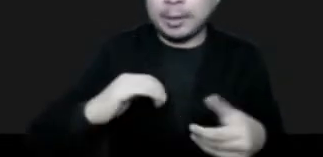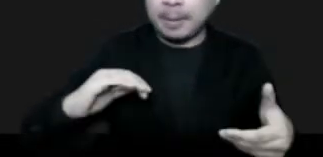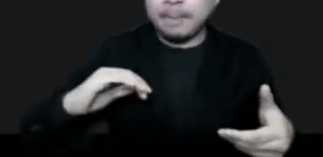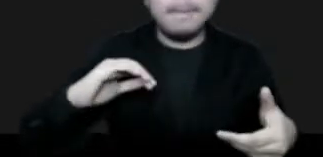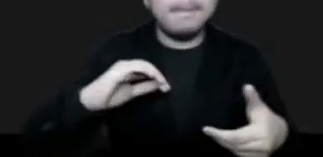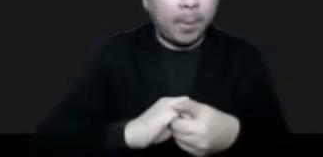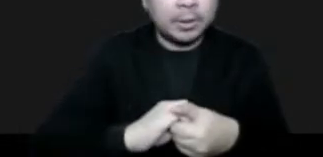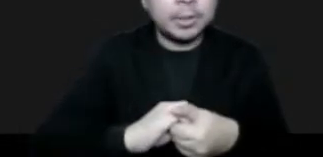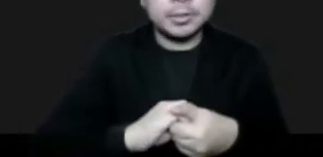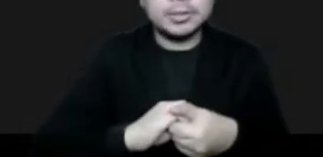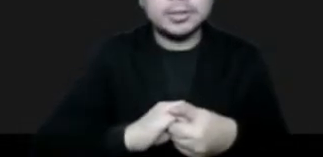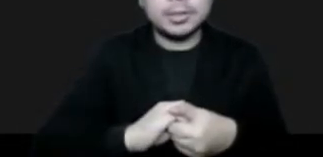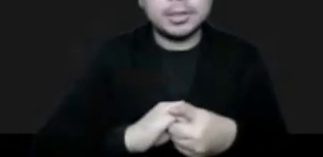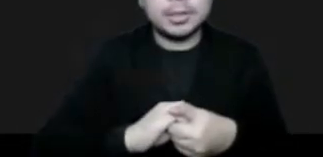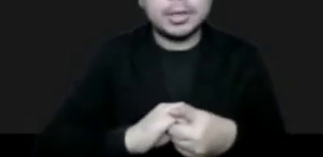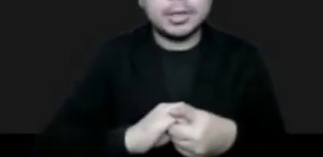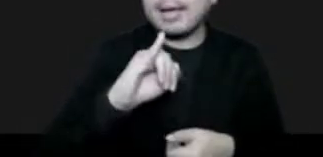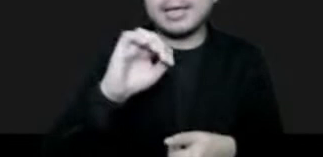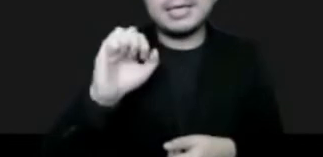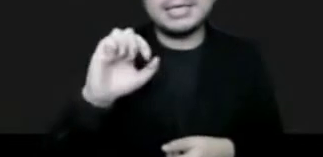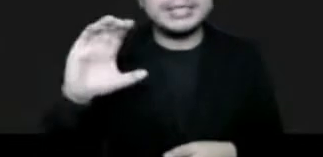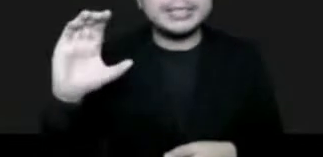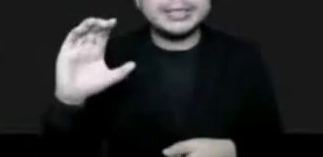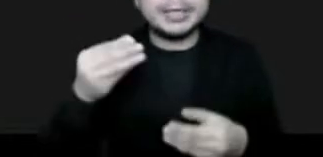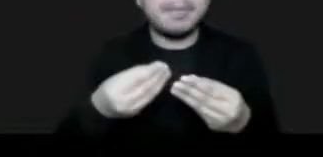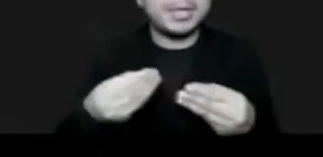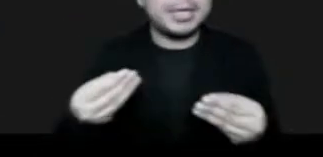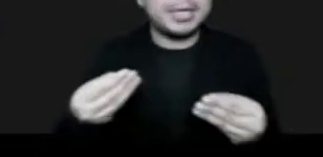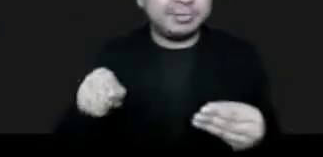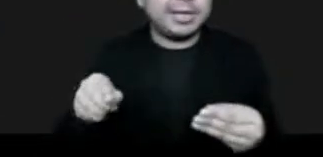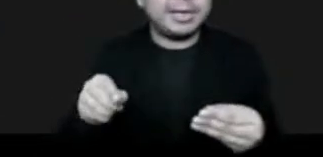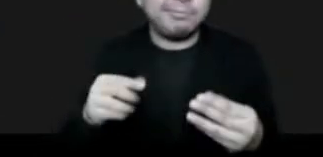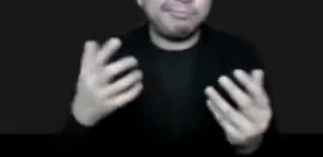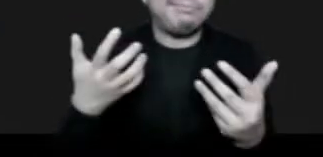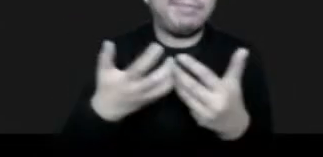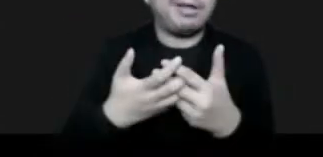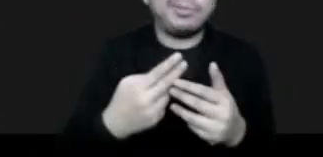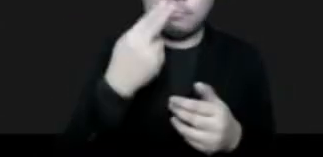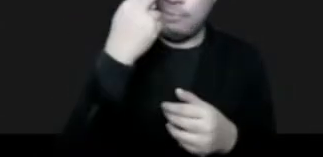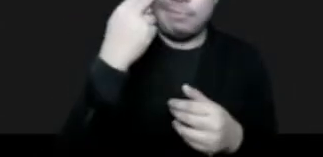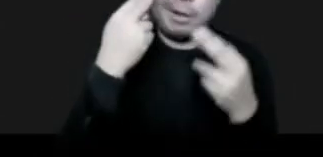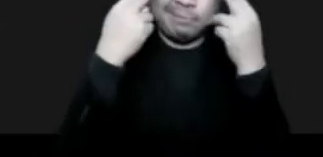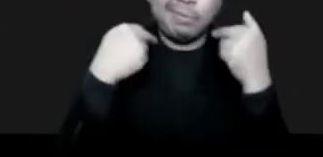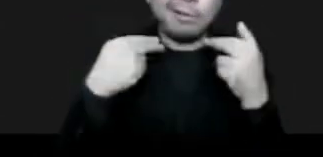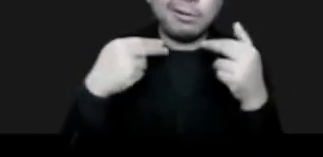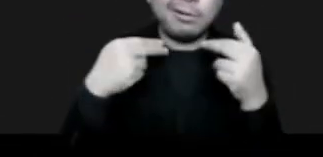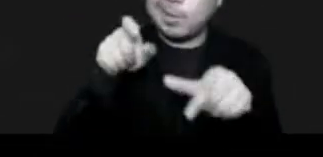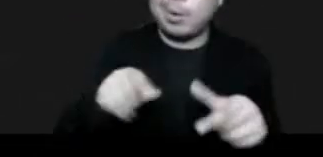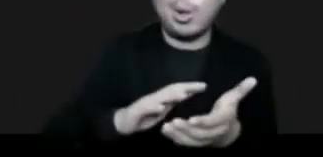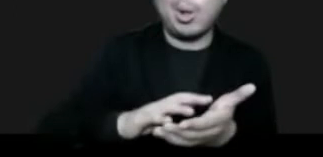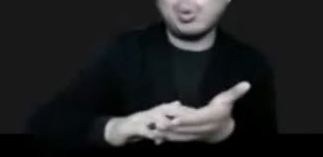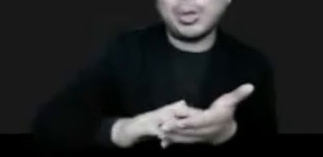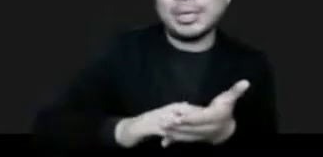IEC materials in Braille. And this is very important that we take everyone on board. We also